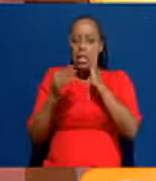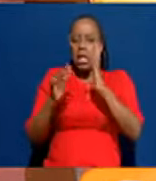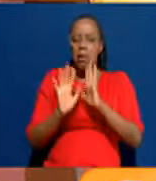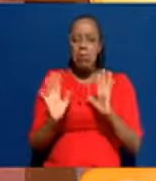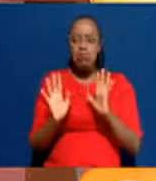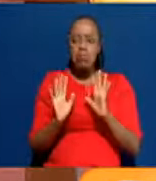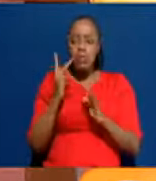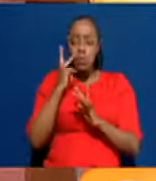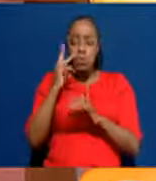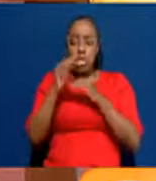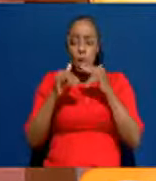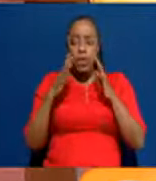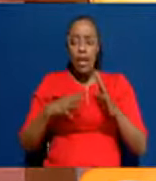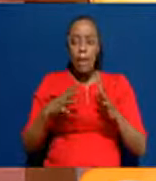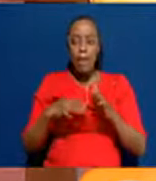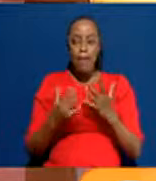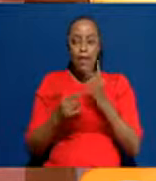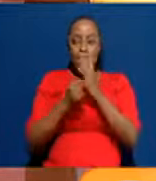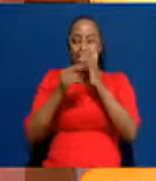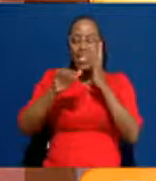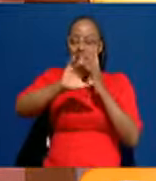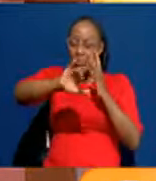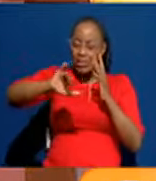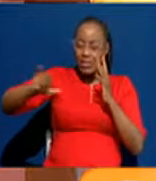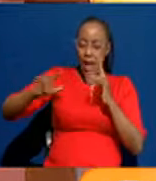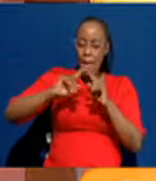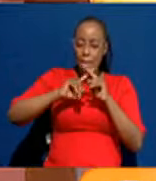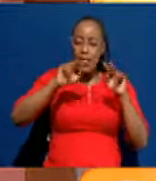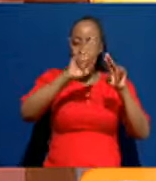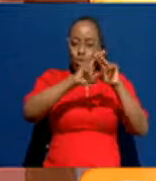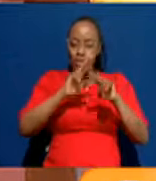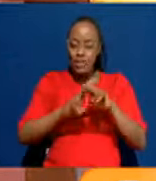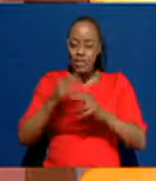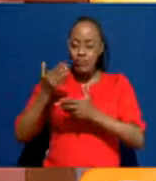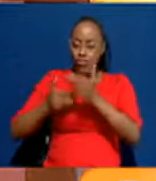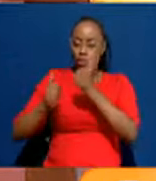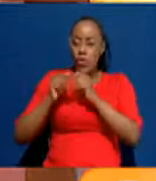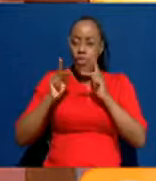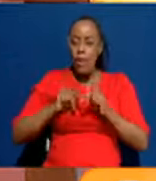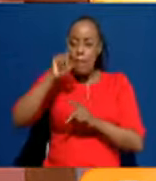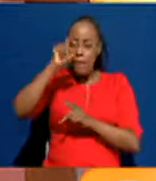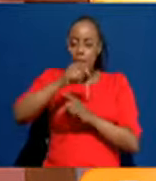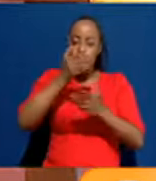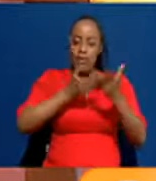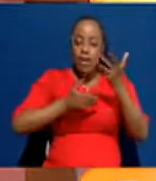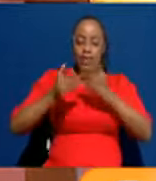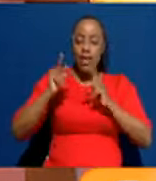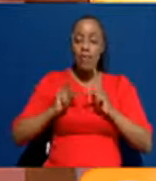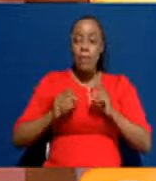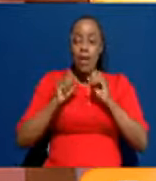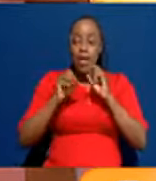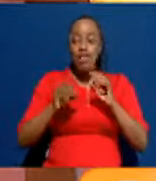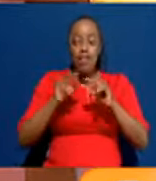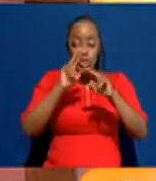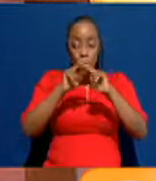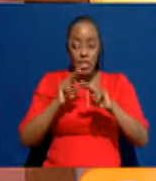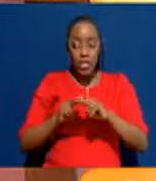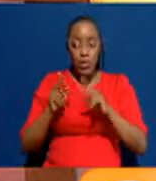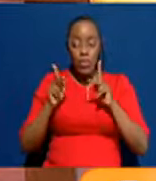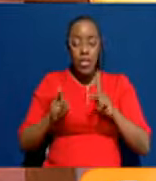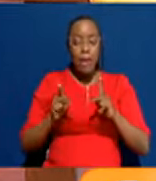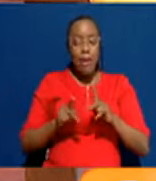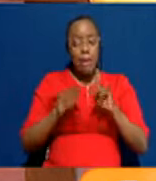Kama kila mtu useleb tunaeka kando unakaa na watu. Yeah, you have to be with people. Kama una watu